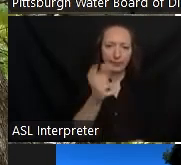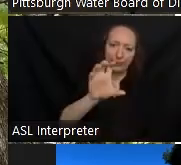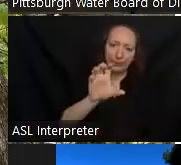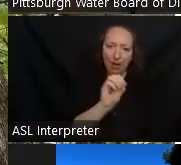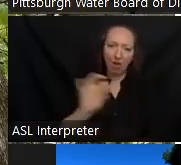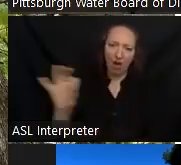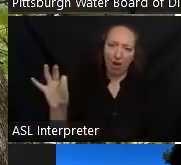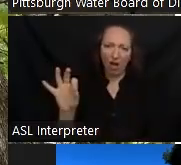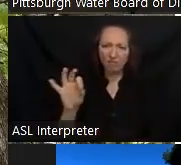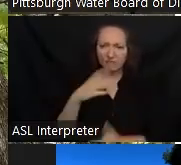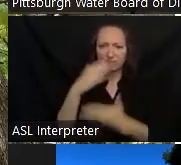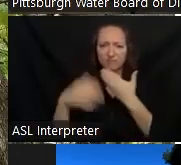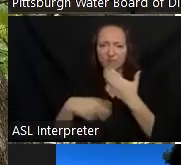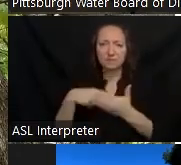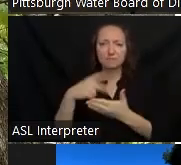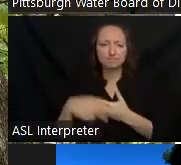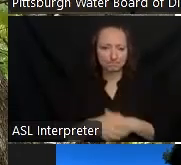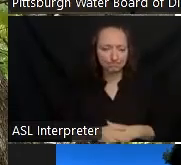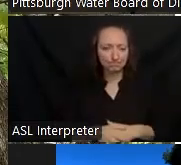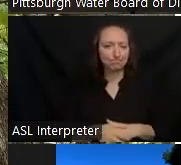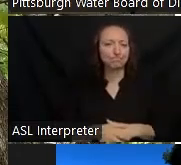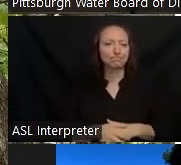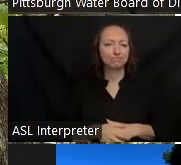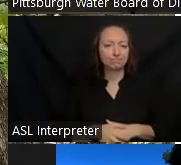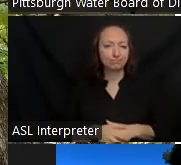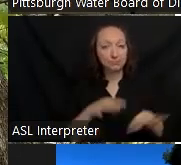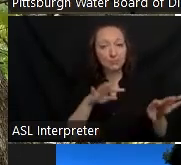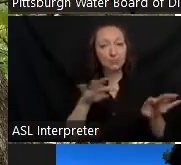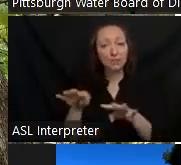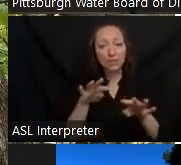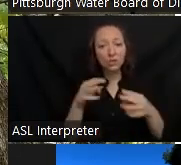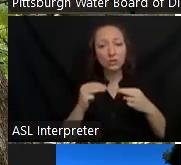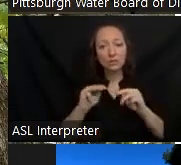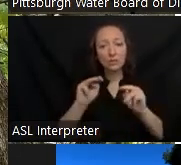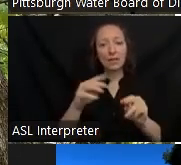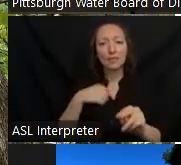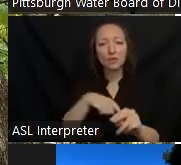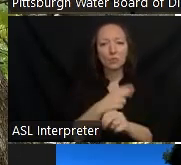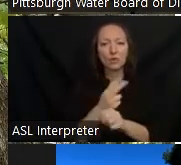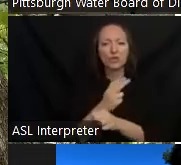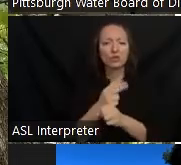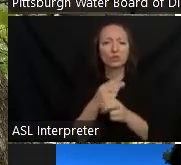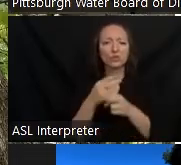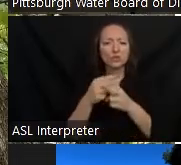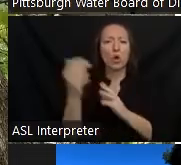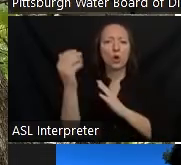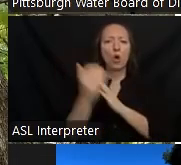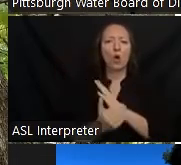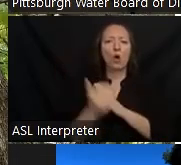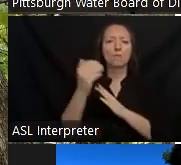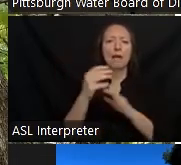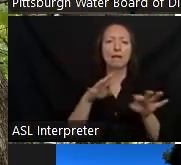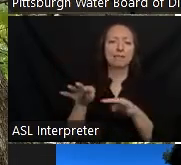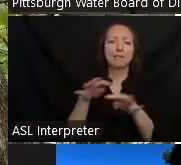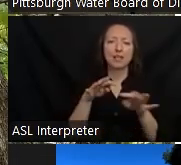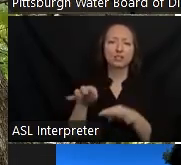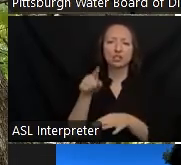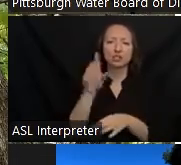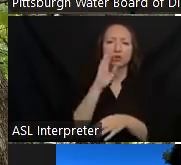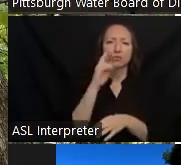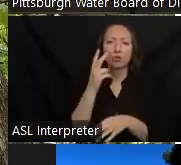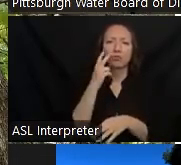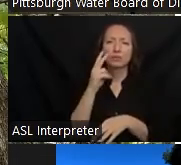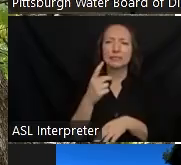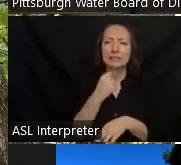Another flushing method that we use, and you may see in some locations, are what's known as automatic flushers. Automatic flushers may look like those little red boxes that